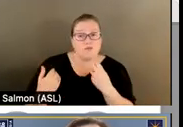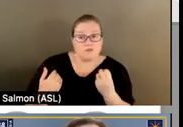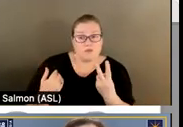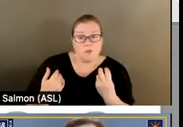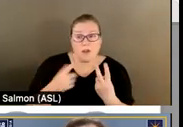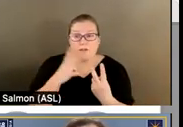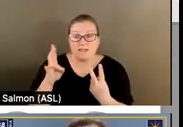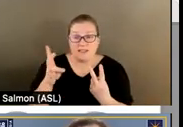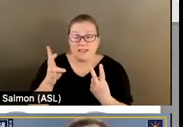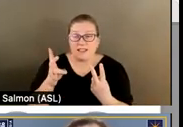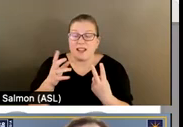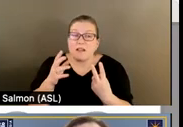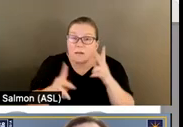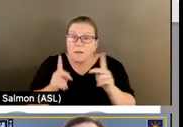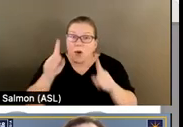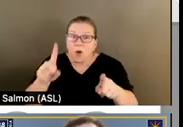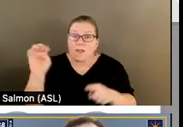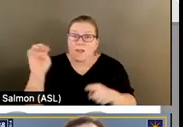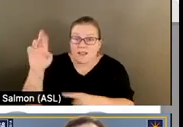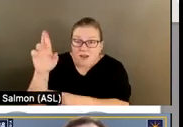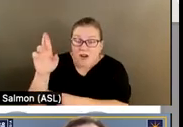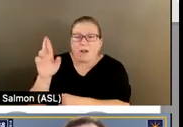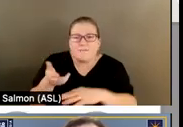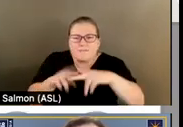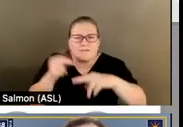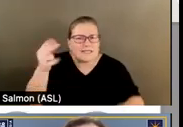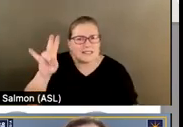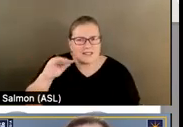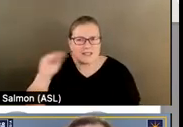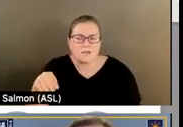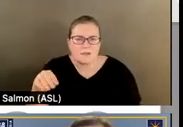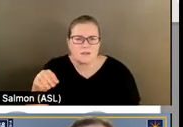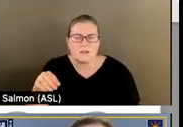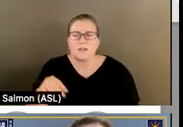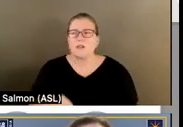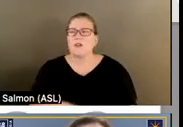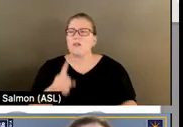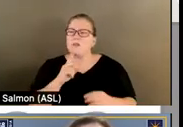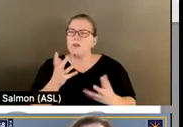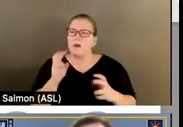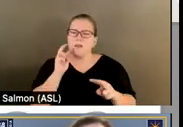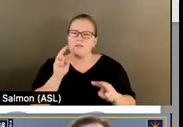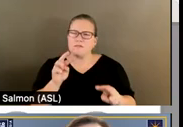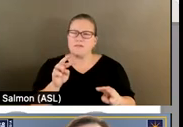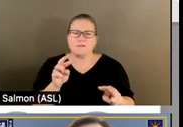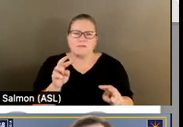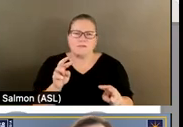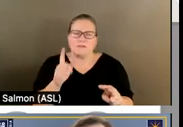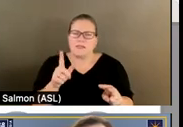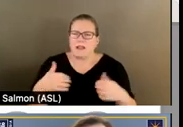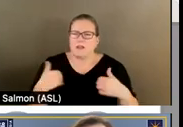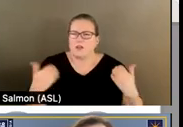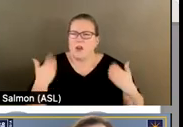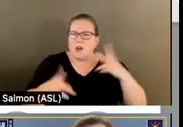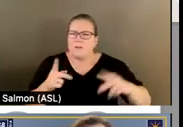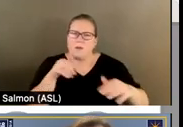to by 31%. So we're really watching the youth engagement through the 988 and the Georgia Crisis and